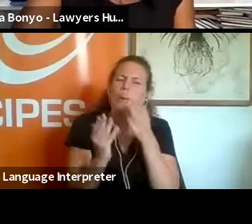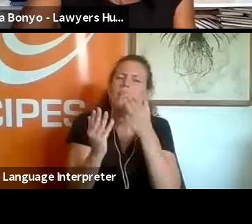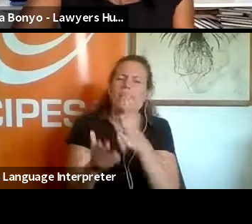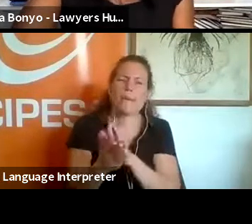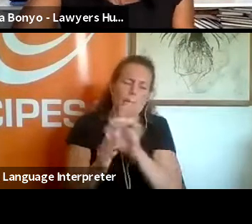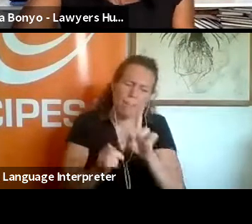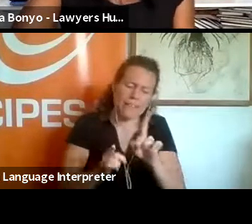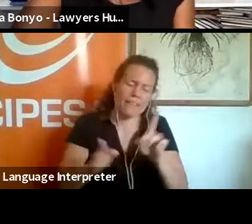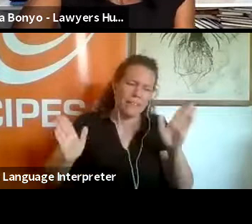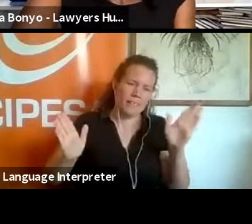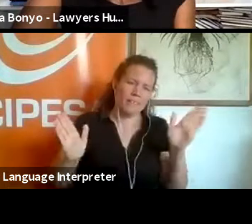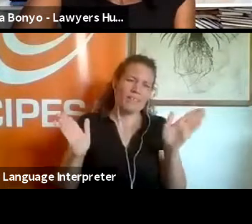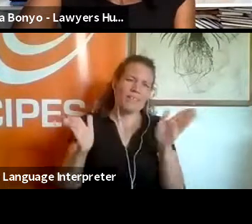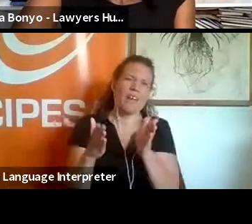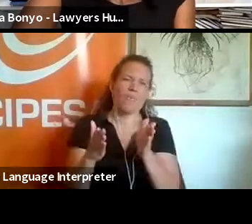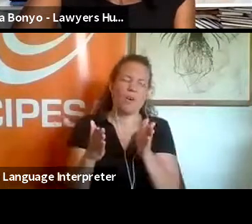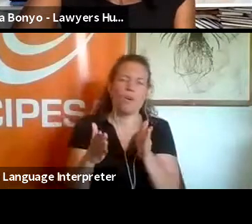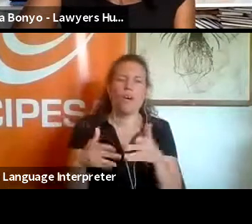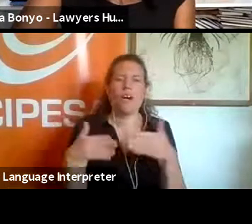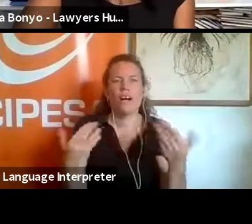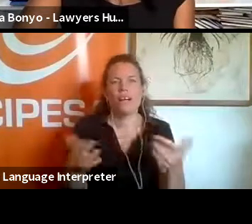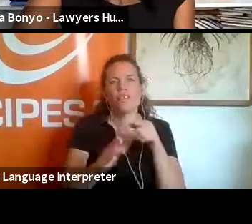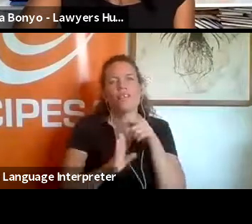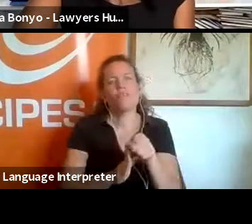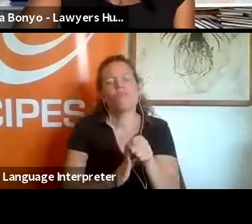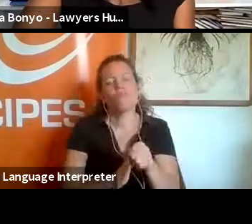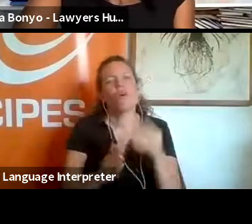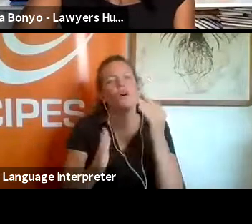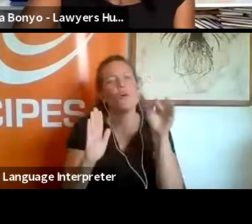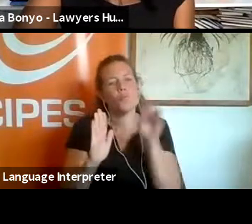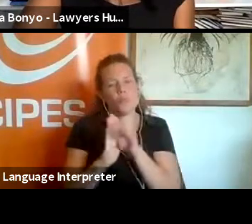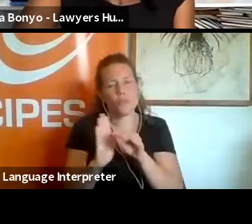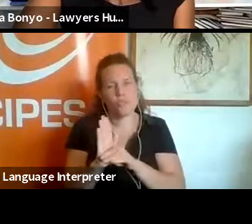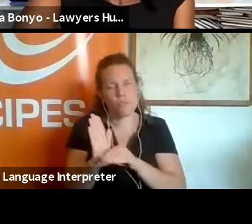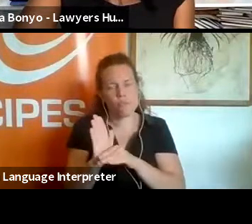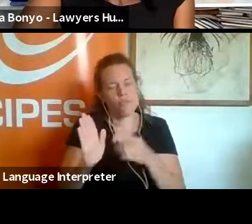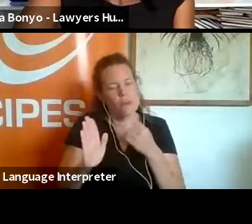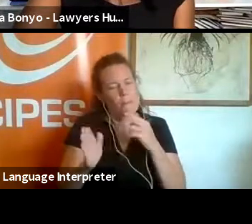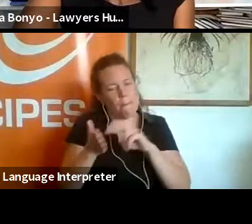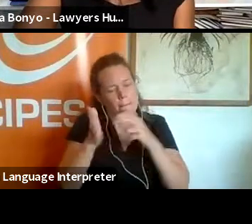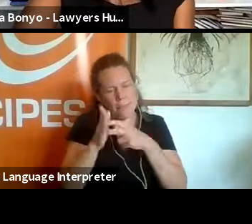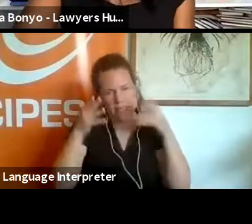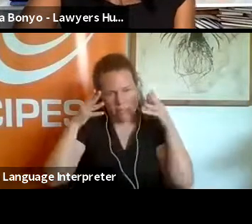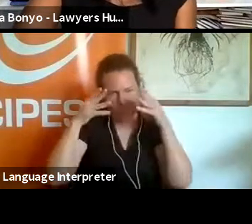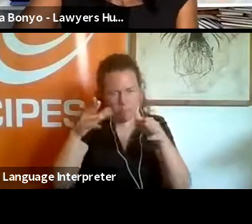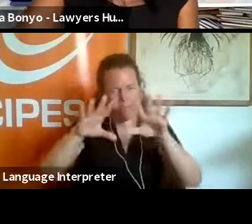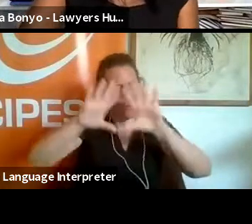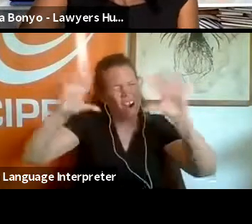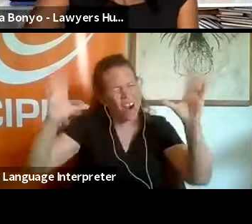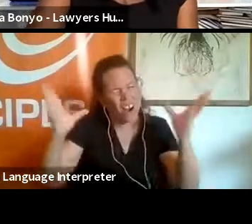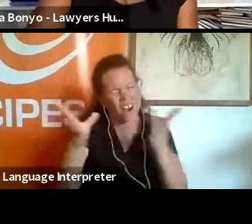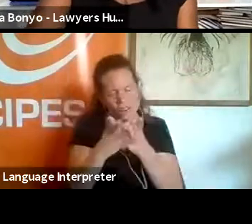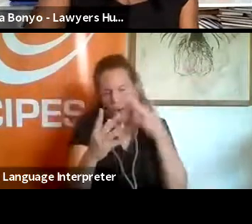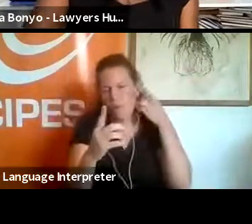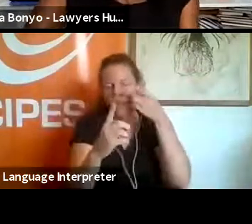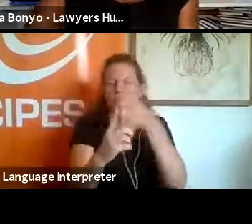narrow. And for a principle that is looking to focus on a global issue, it is very